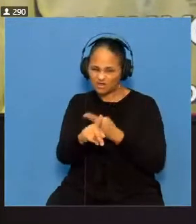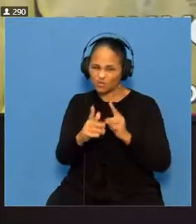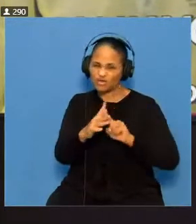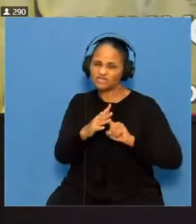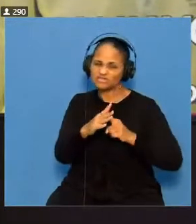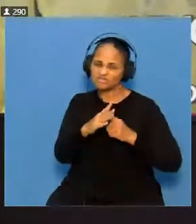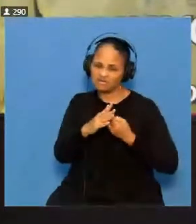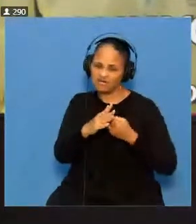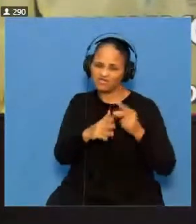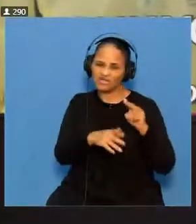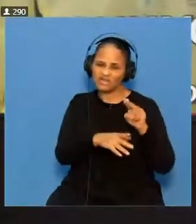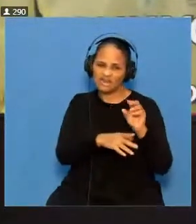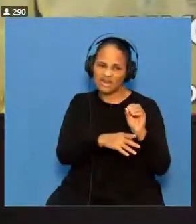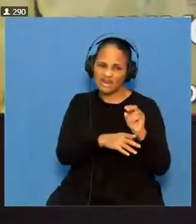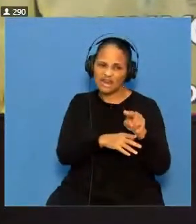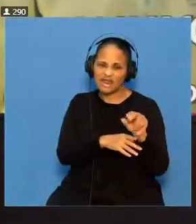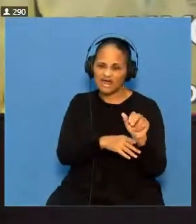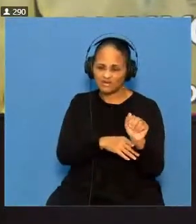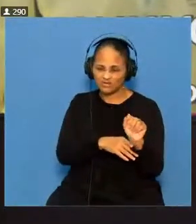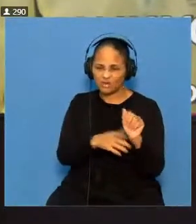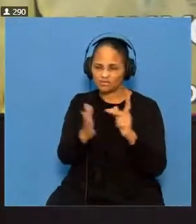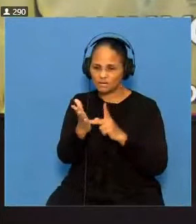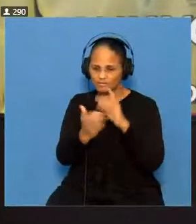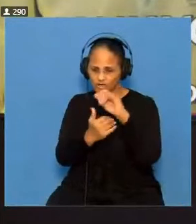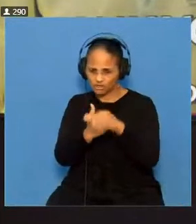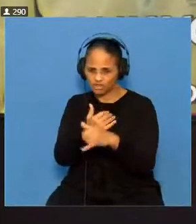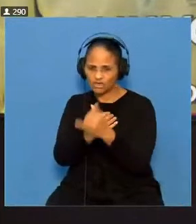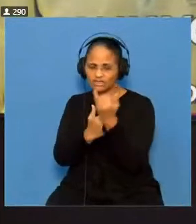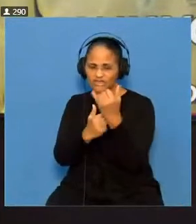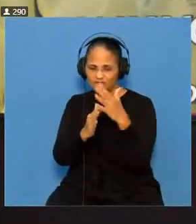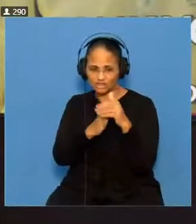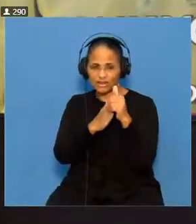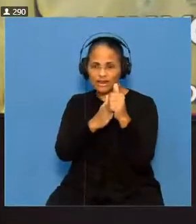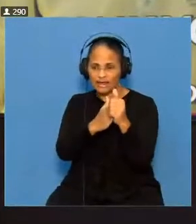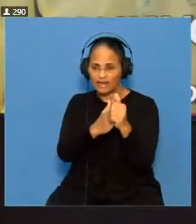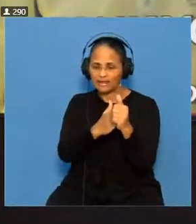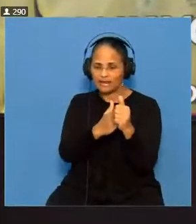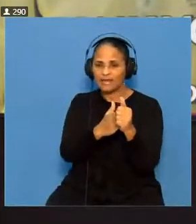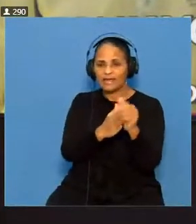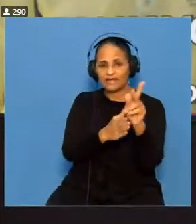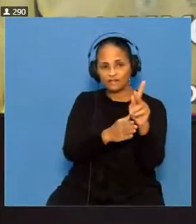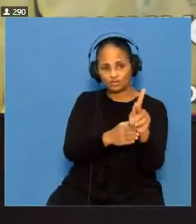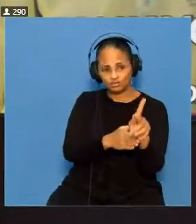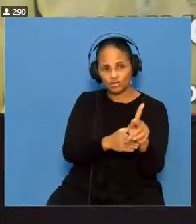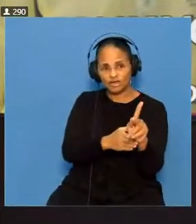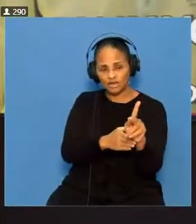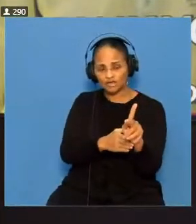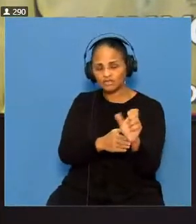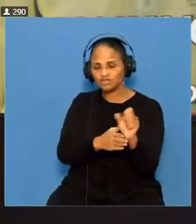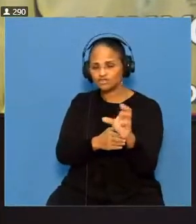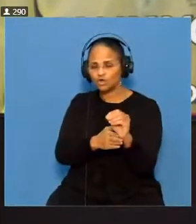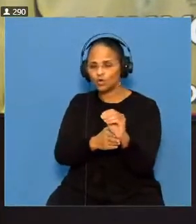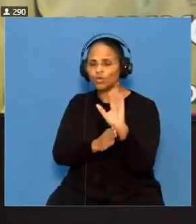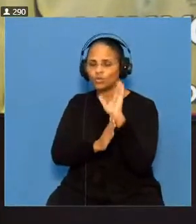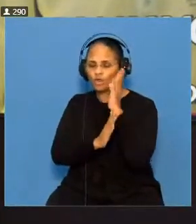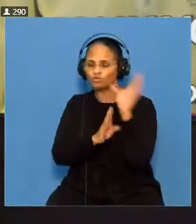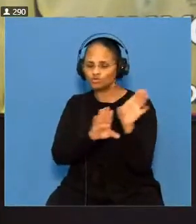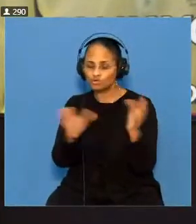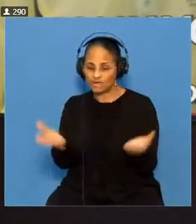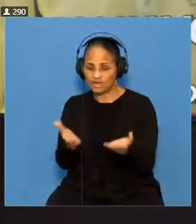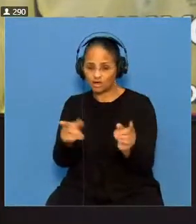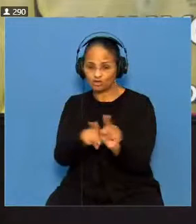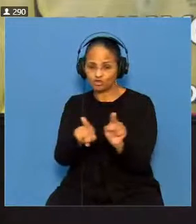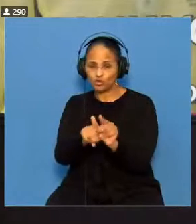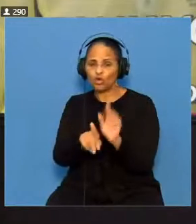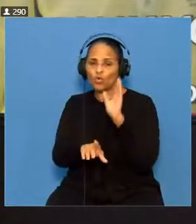sequencing, which was a project that she led at Oxford University in the UK. So we're looking to do that in Bermuda as well, so that we will be able to ascertain if that